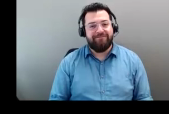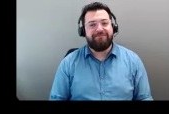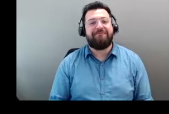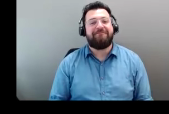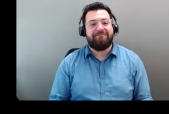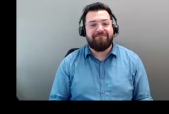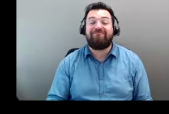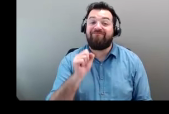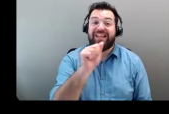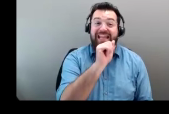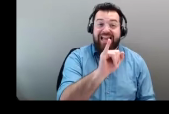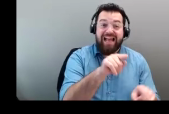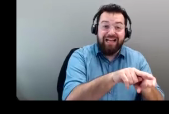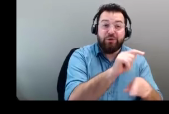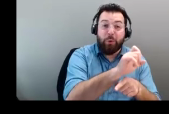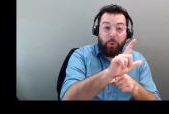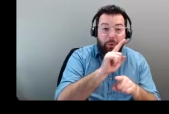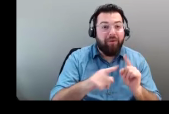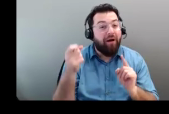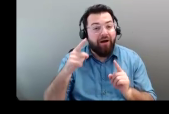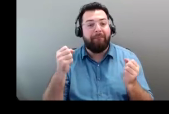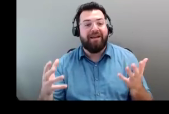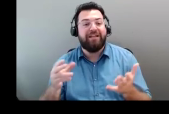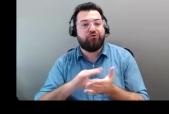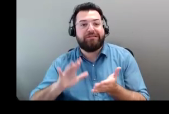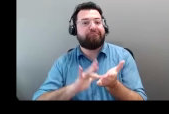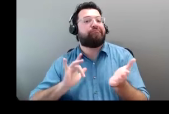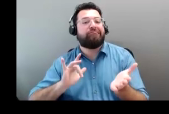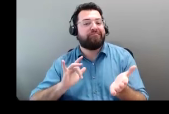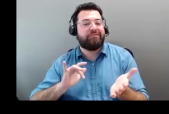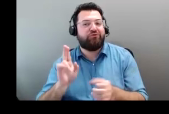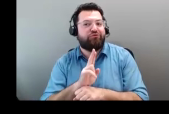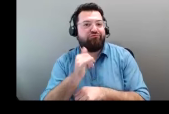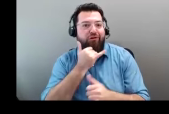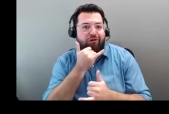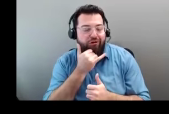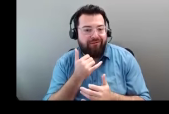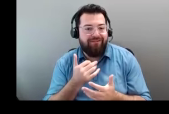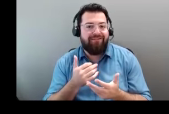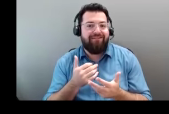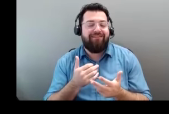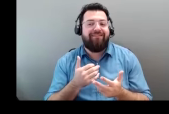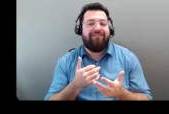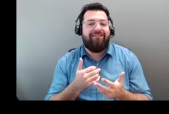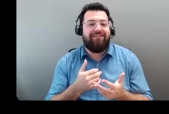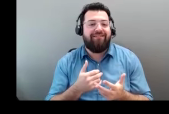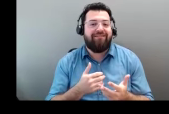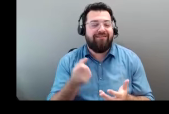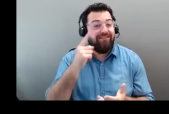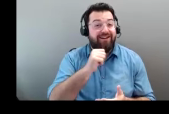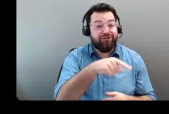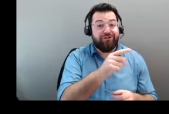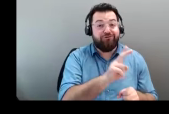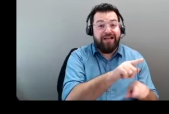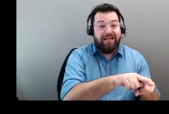tool, but a lot of our students misuse it because it's very easy to go further than just using it as a tool, but